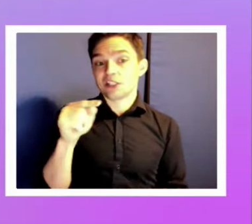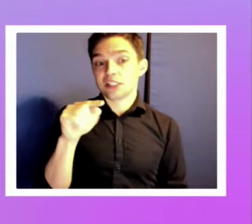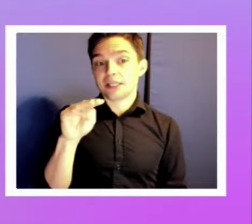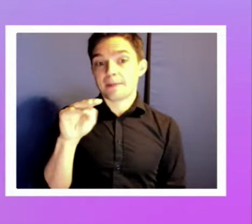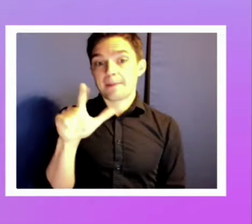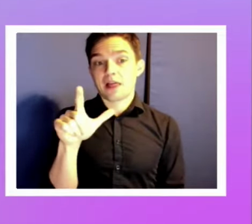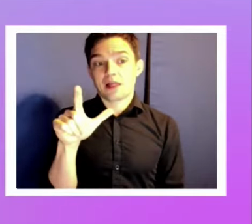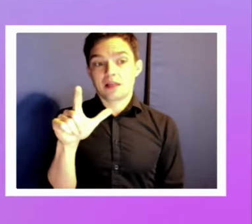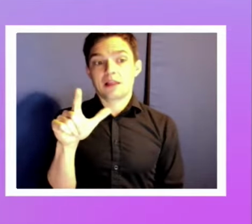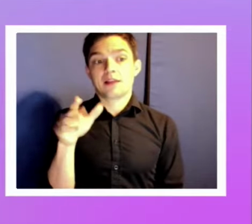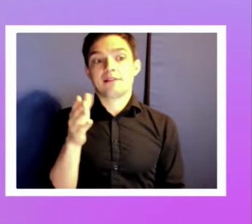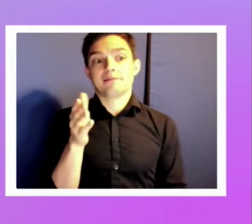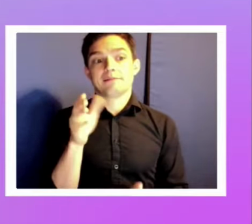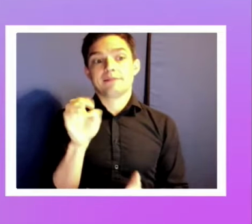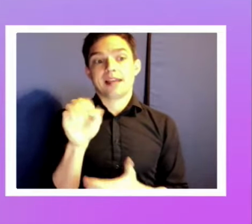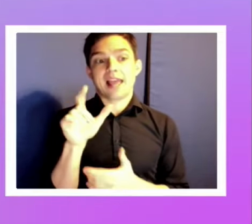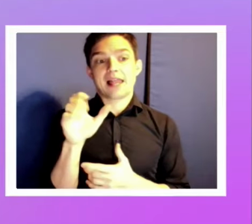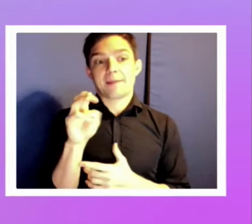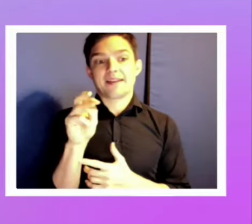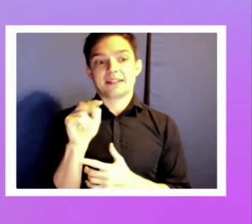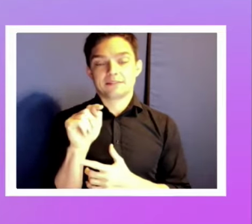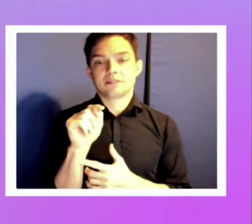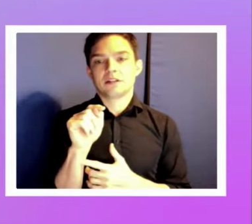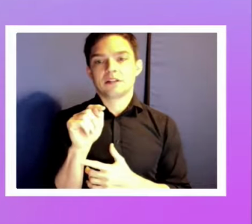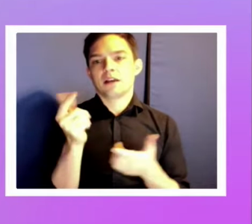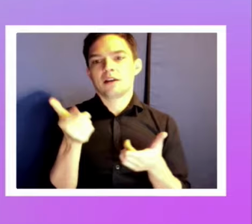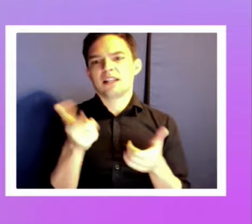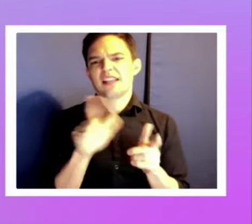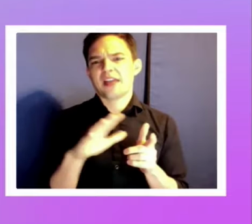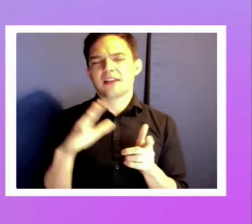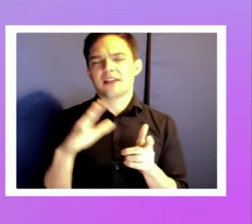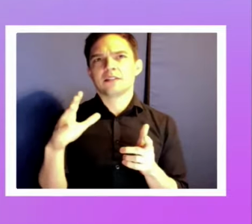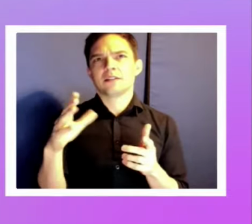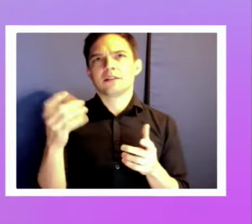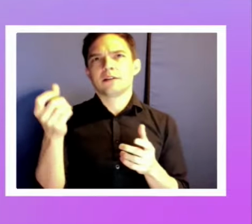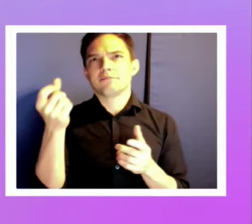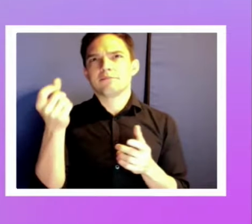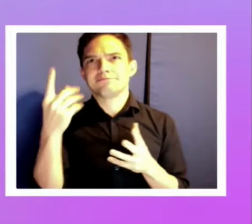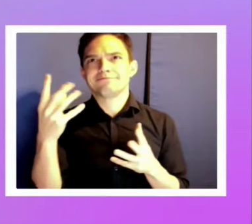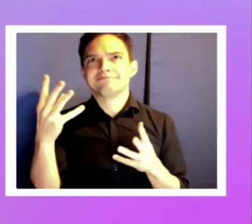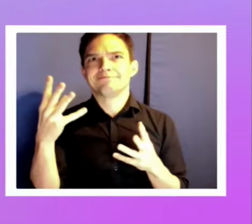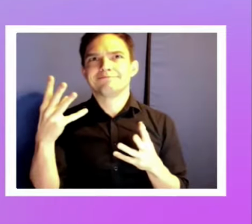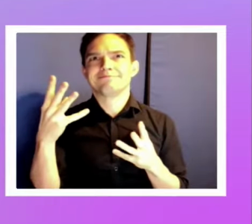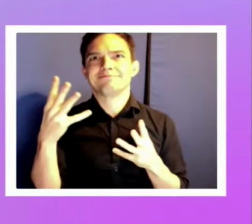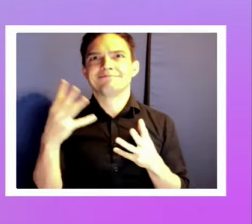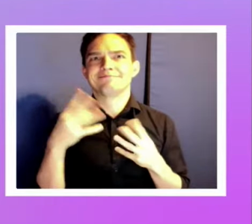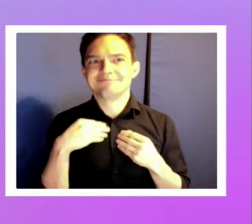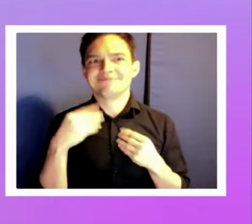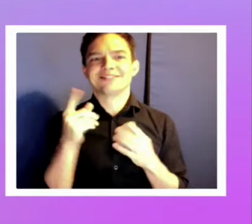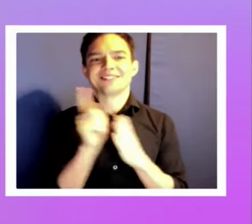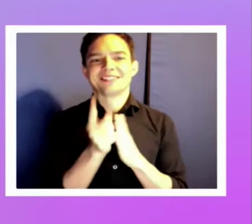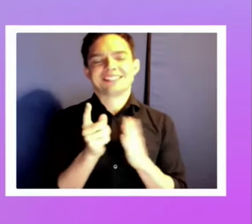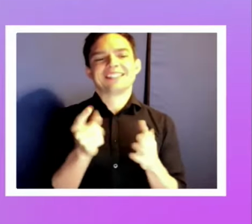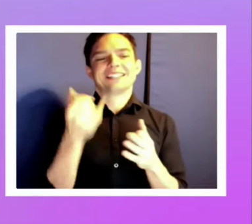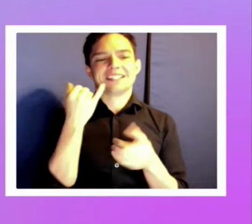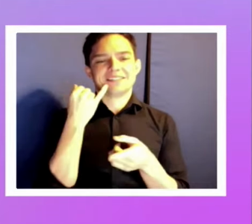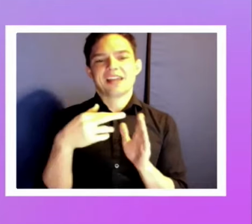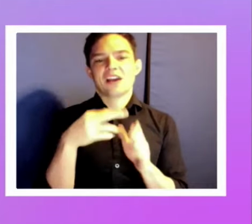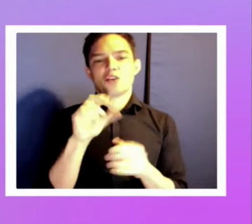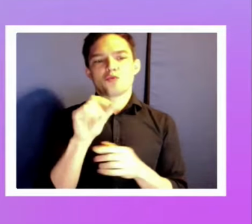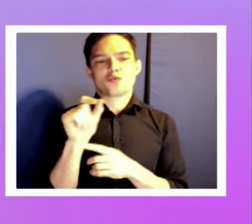element. So just to let that sink in for a second, so it applies to the root element. So if you're familiar with